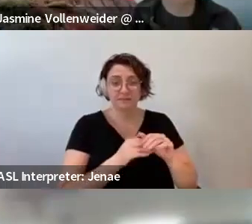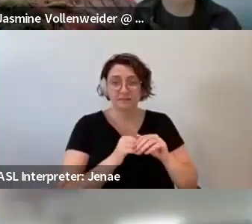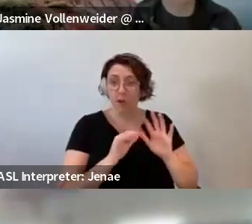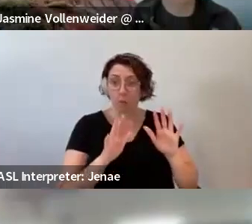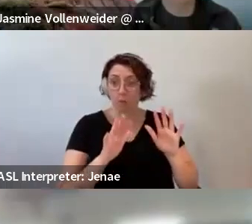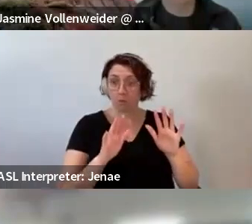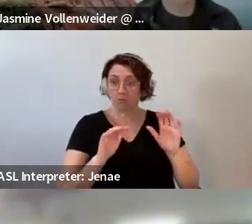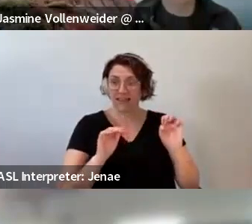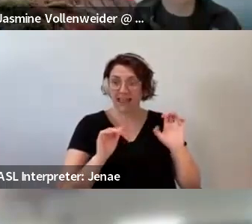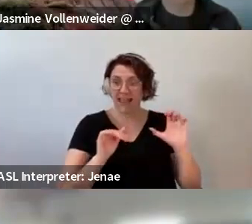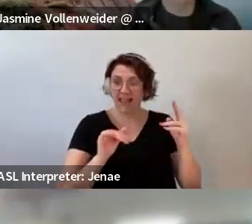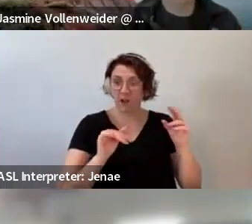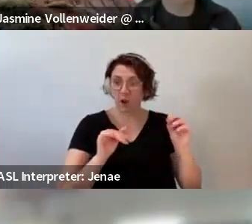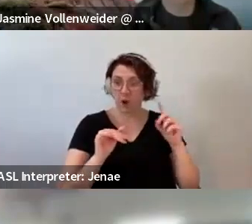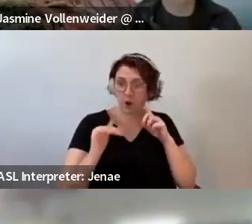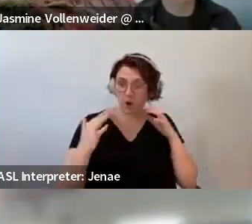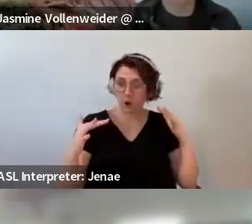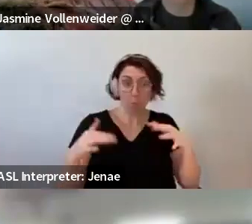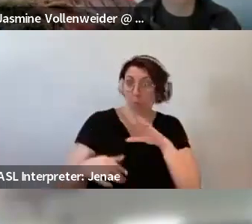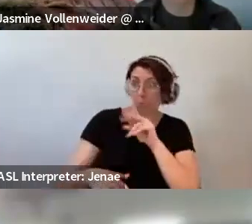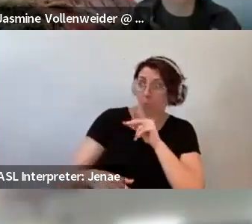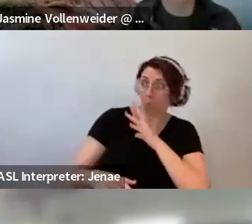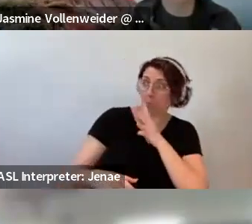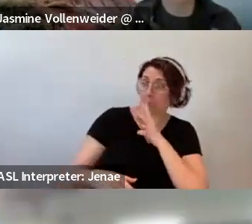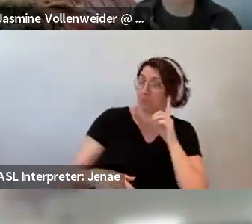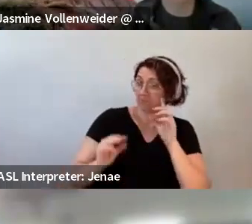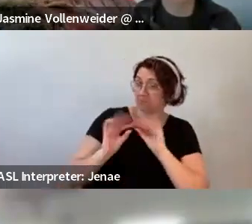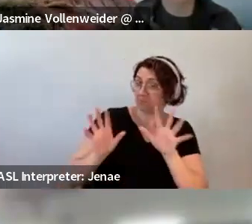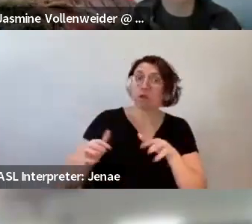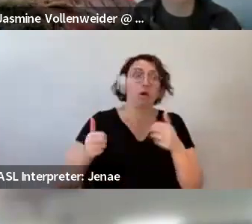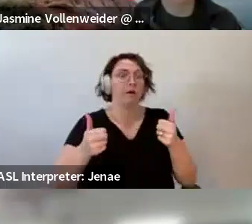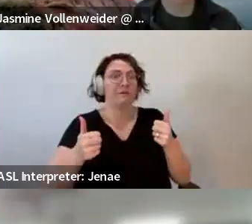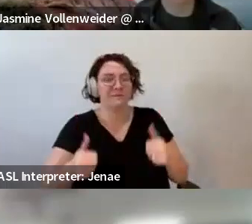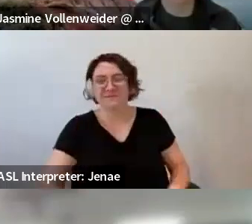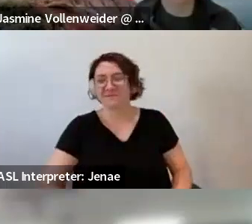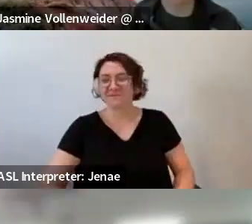Little echo. No, you sound great. Okay, cool.